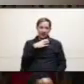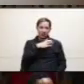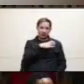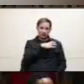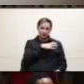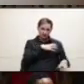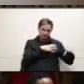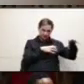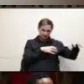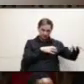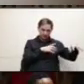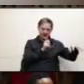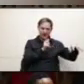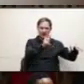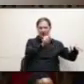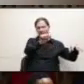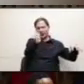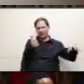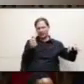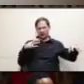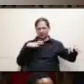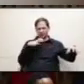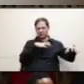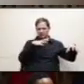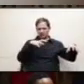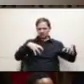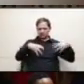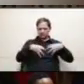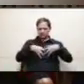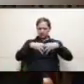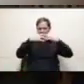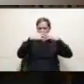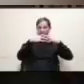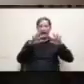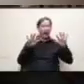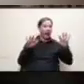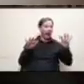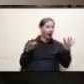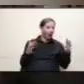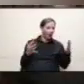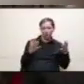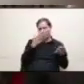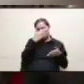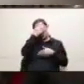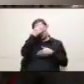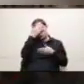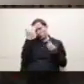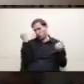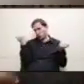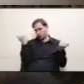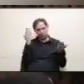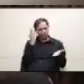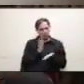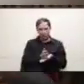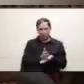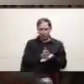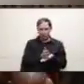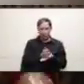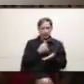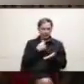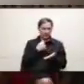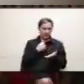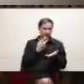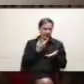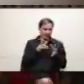on another council was formed. As to how the process was undertaken, I'm not sure, but that is what I've gathered.